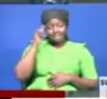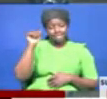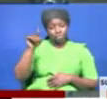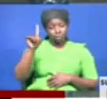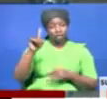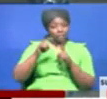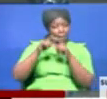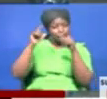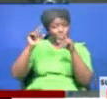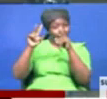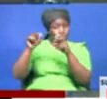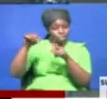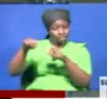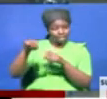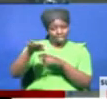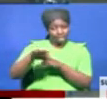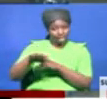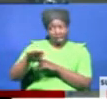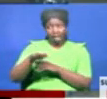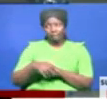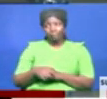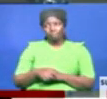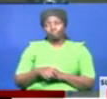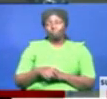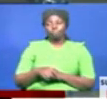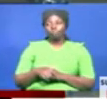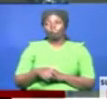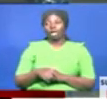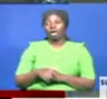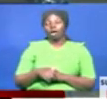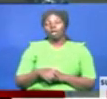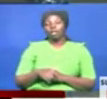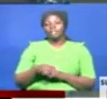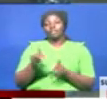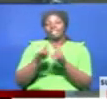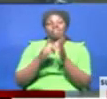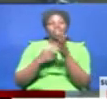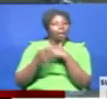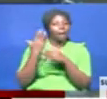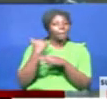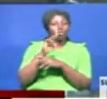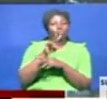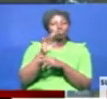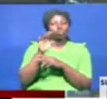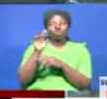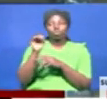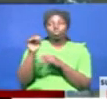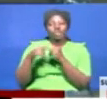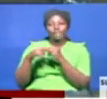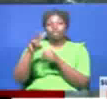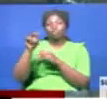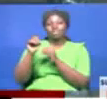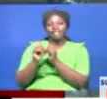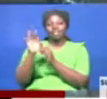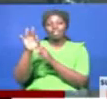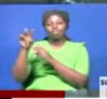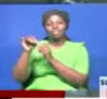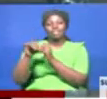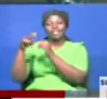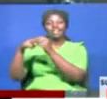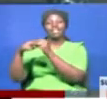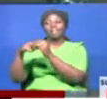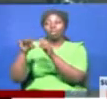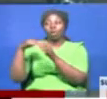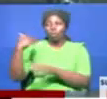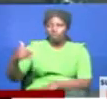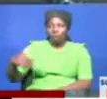year, because even in the past, even in 2007, 2013, 2017, there was always